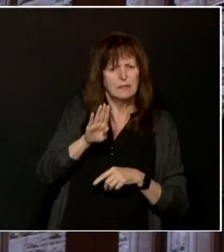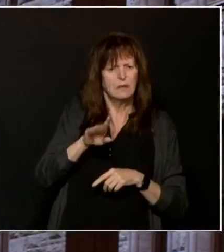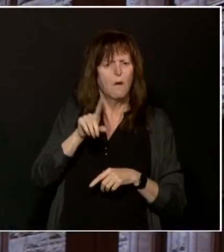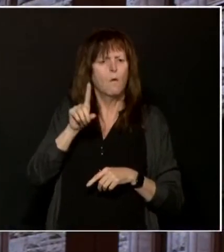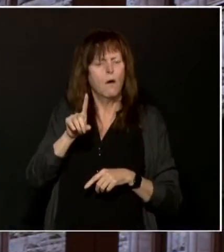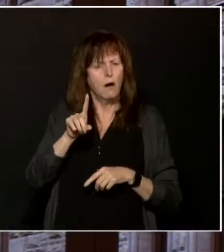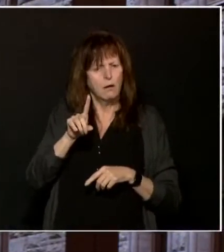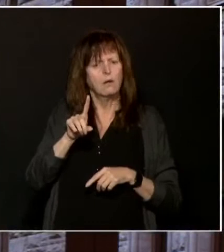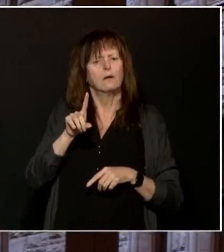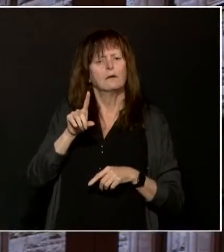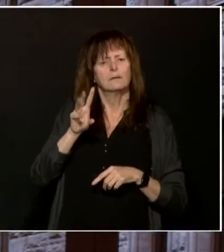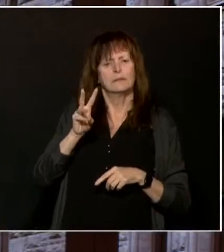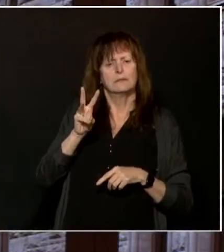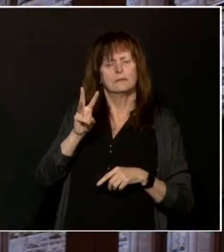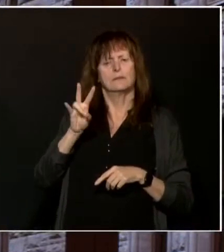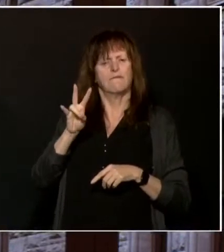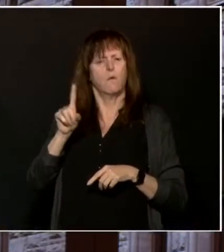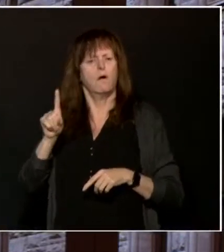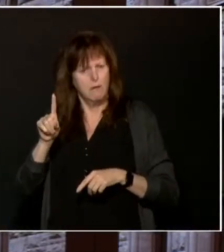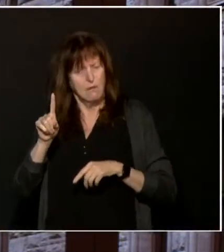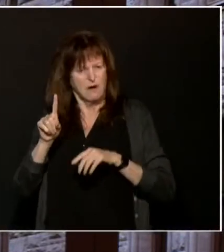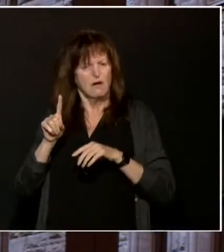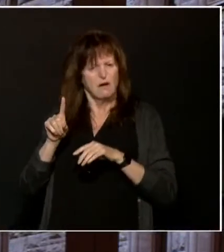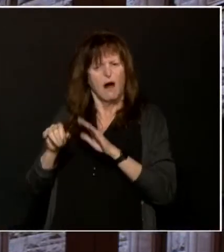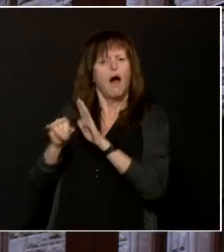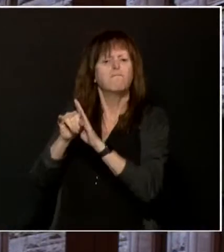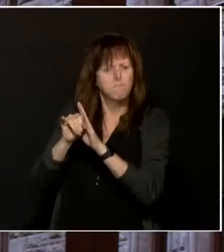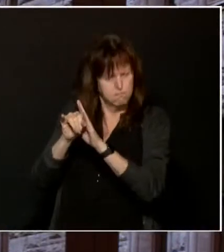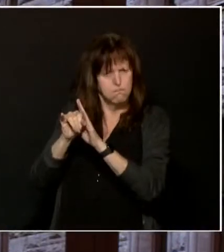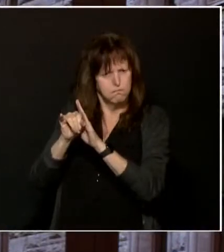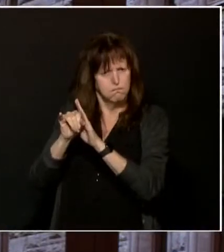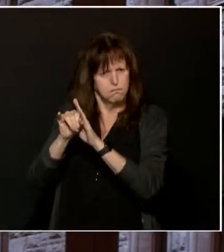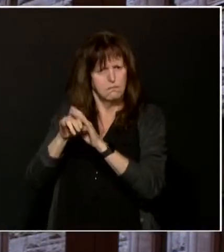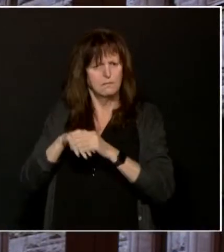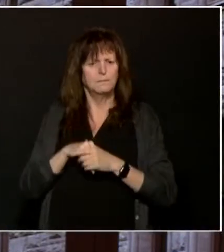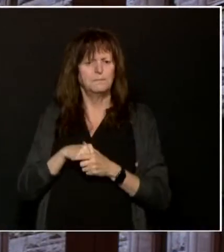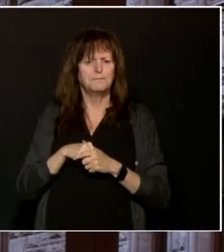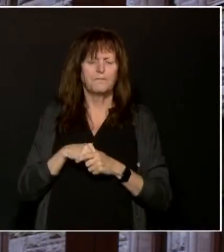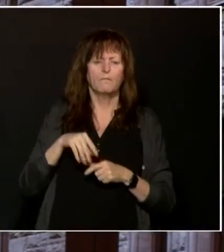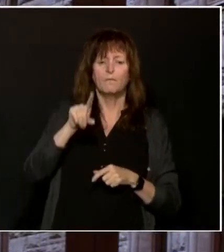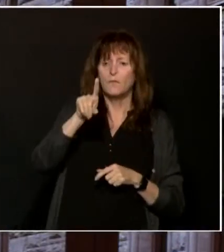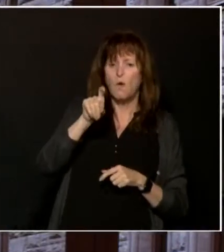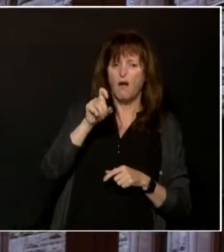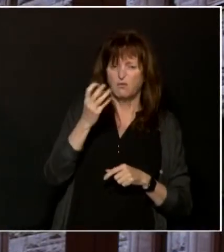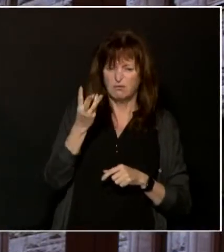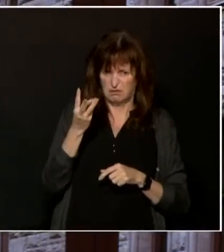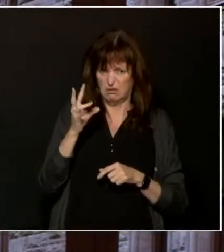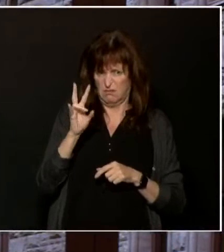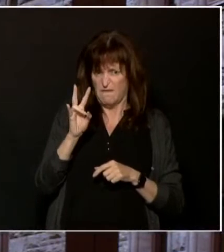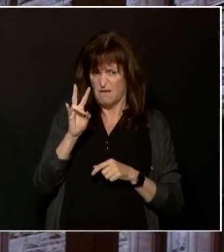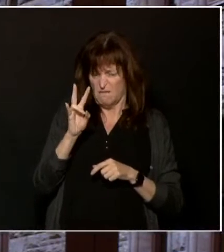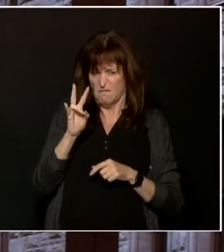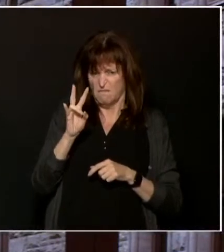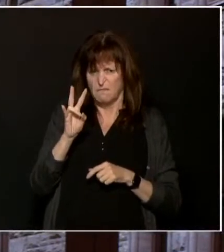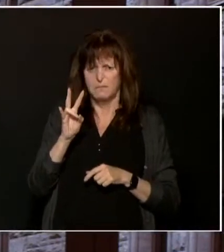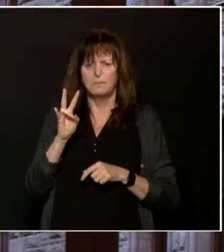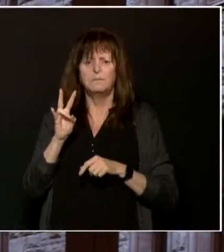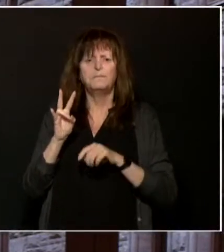B.1.617 variants that have been identified by Public Health Ontario, 167, and the National Microbiological